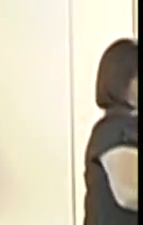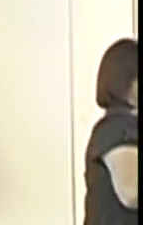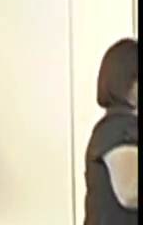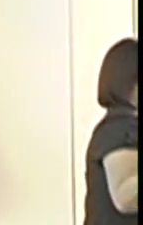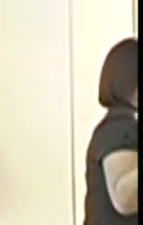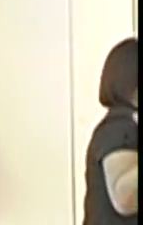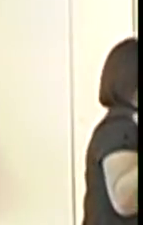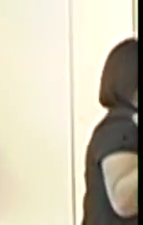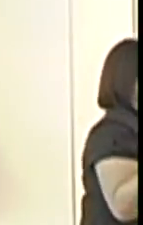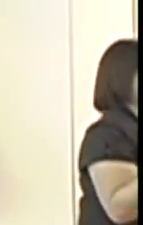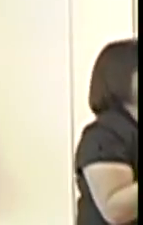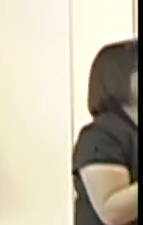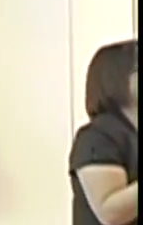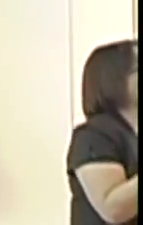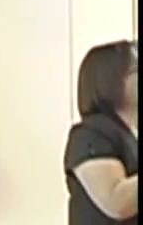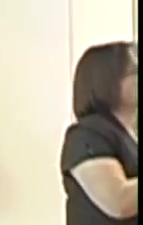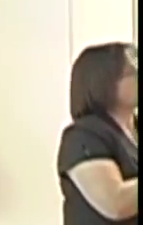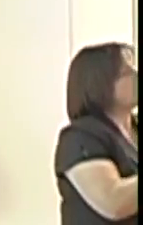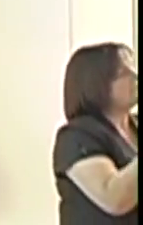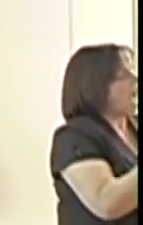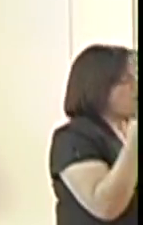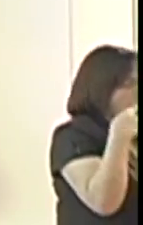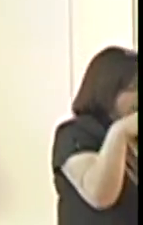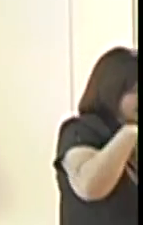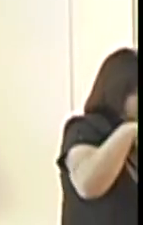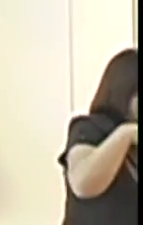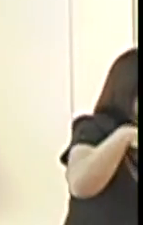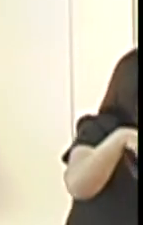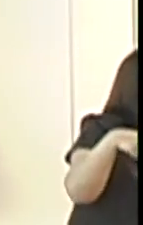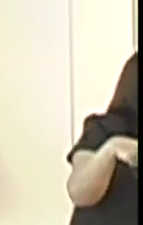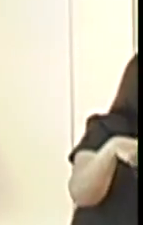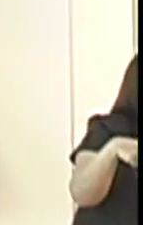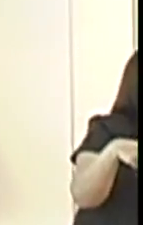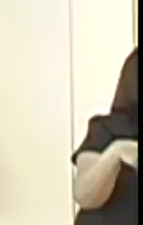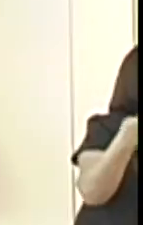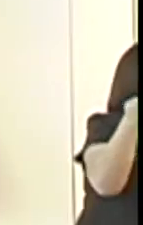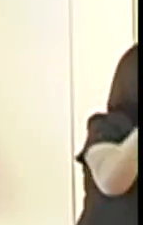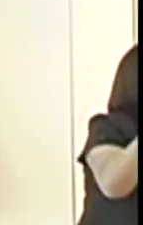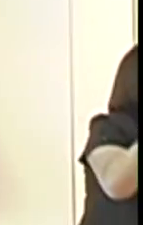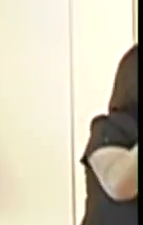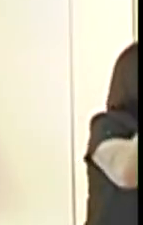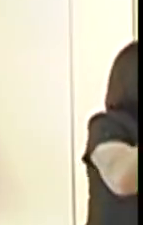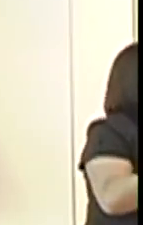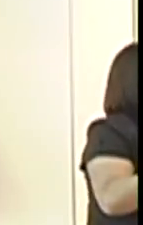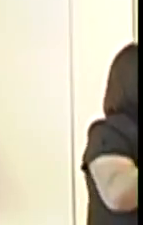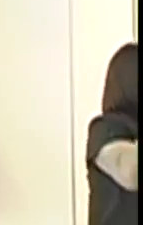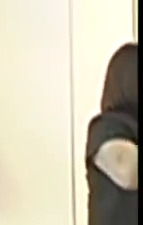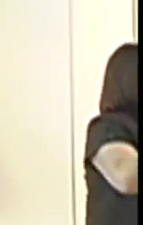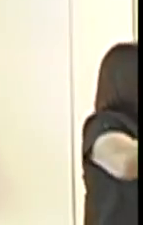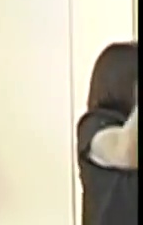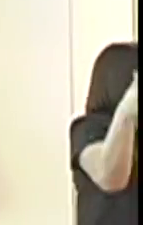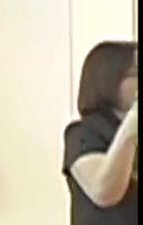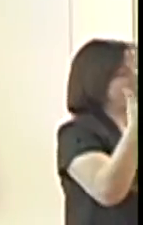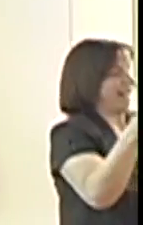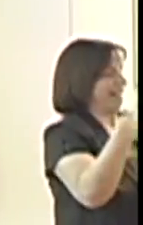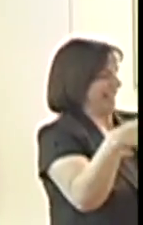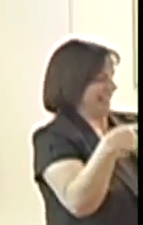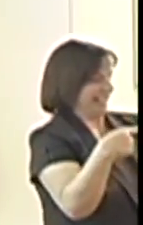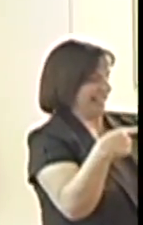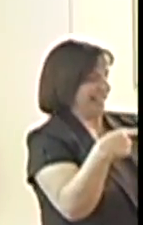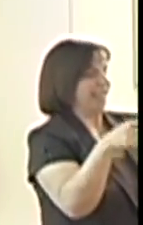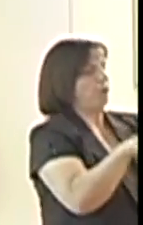has also been, when you look at the literature, attested in the learning of other sign languages, including Finnish and